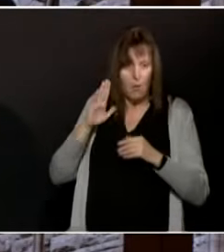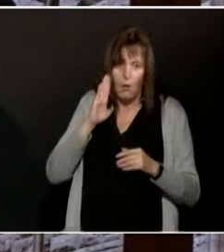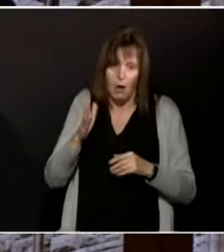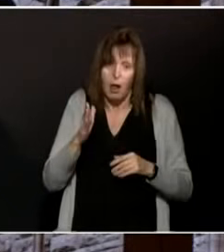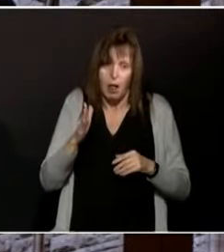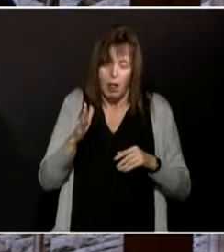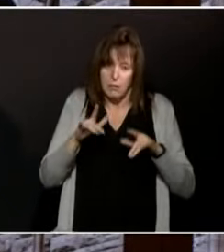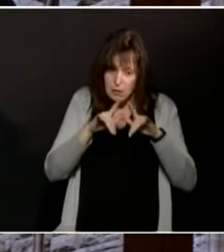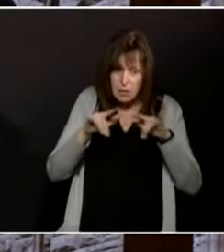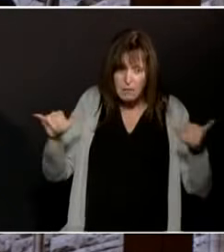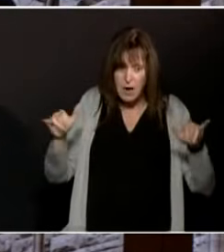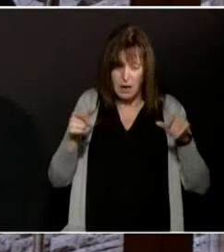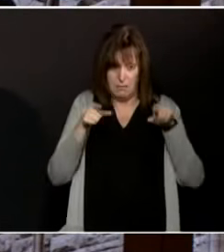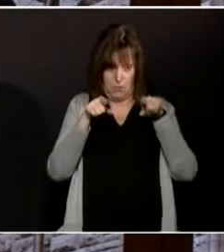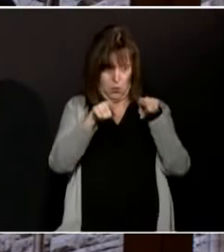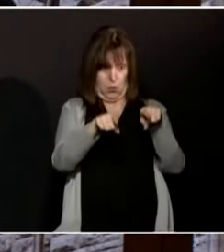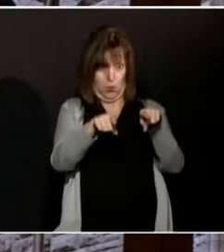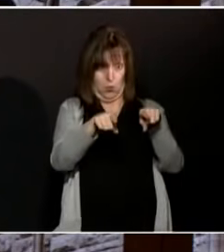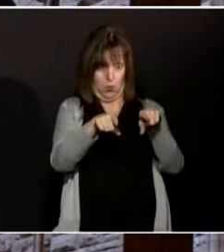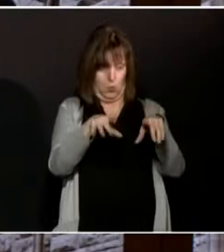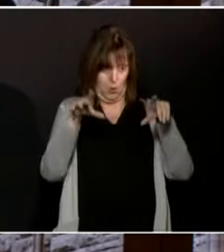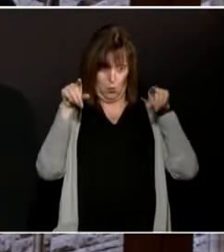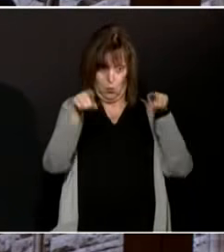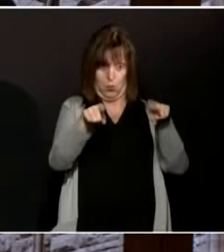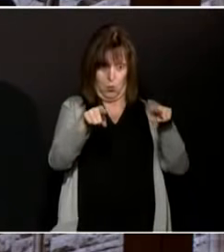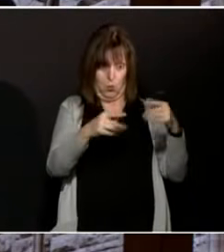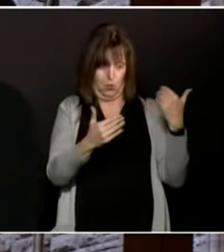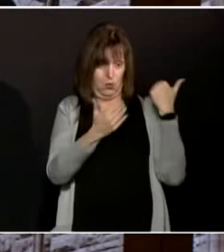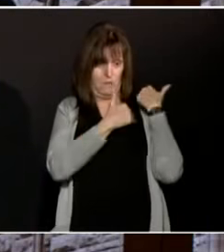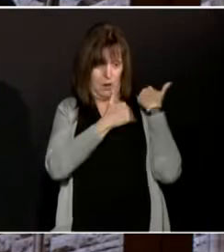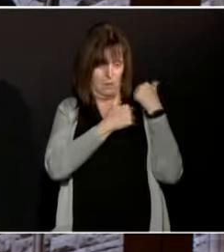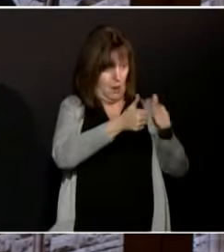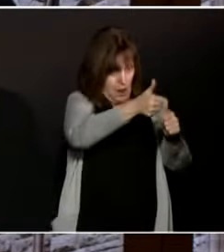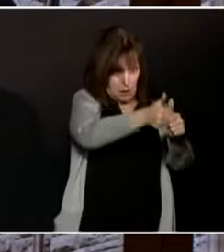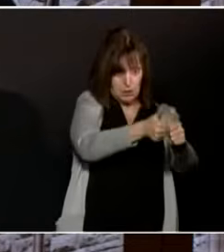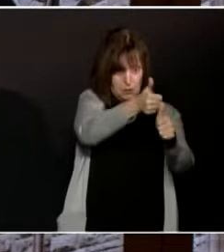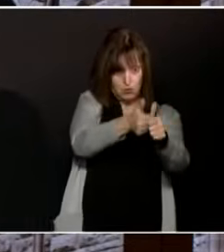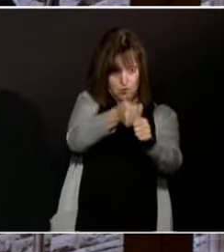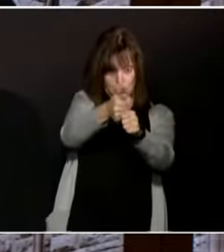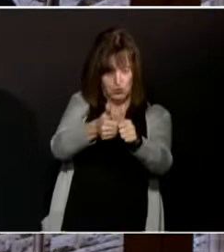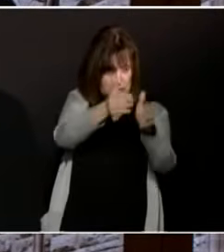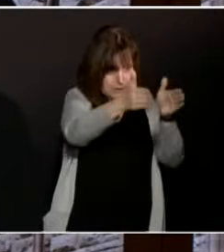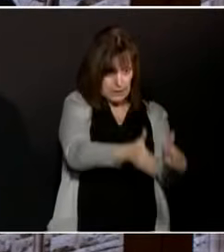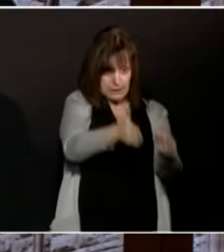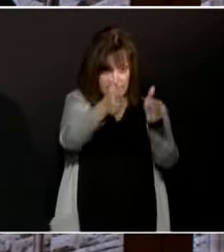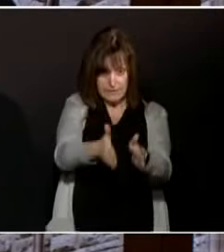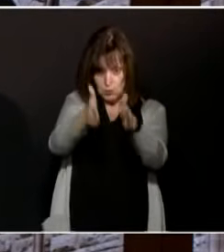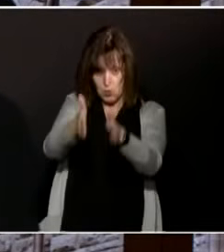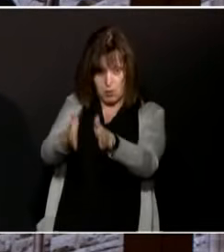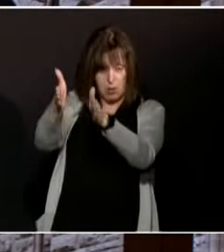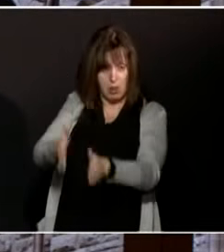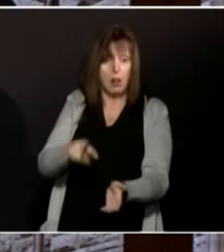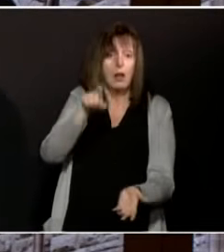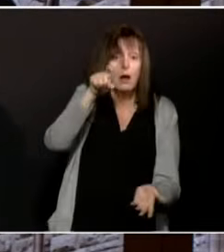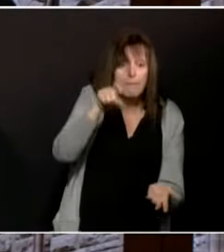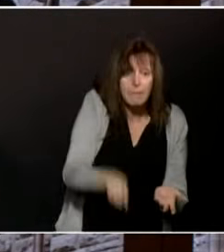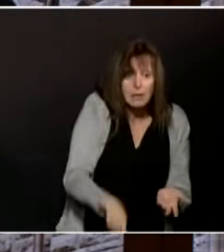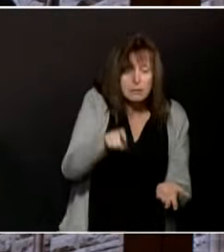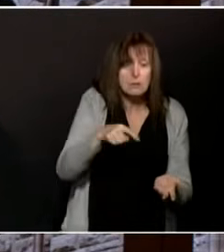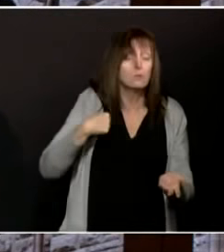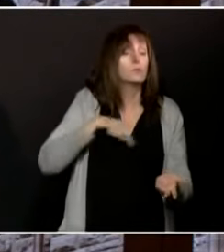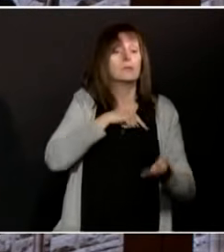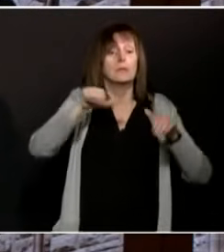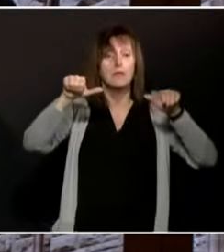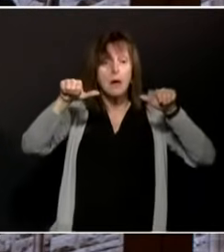as of today, what you need to do, each of us, individually and personally, because we can do this. We've did it before and we can do it